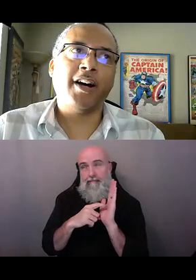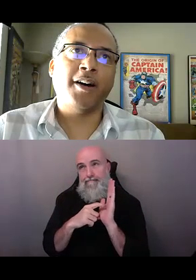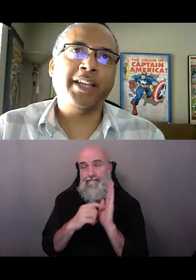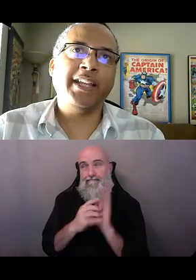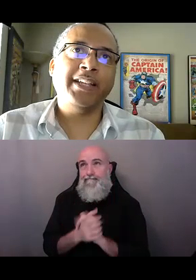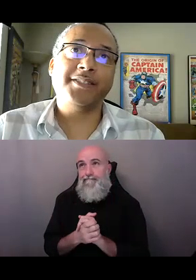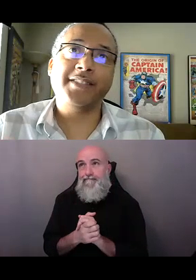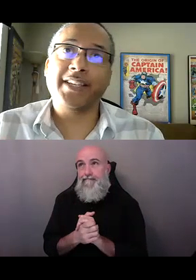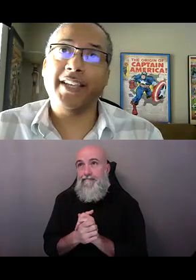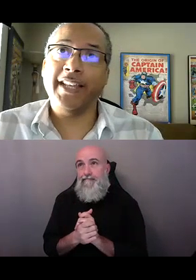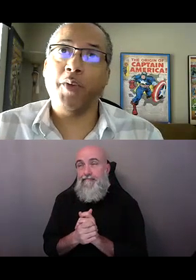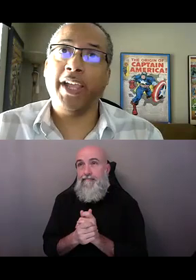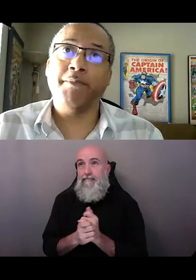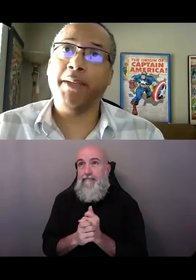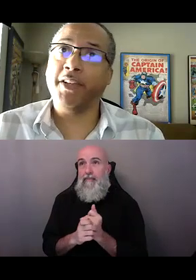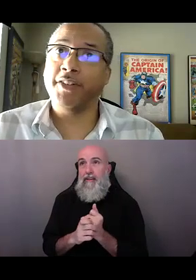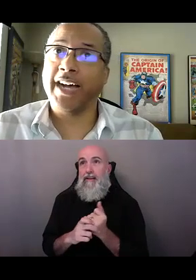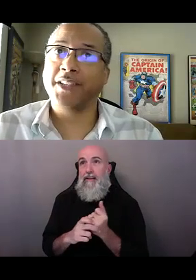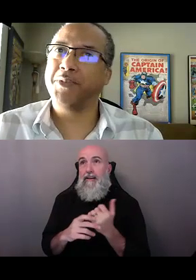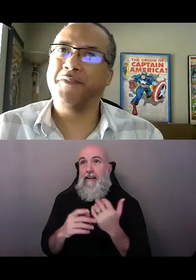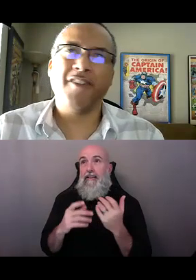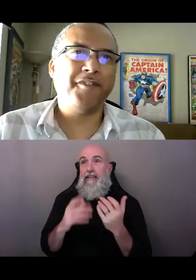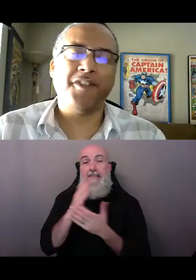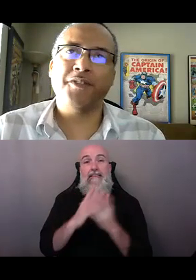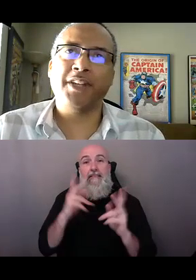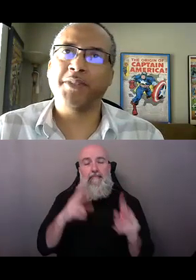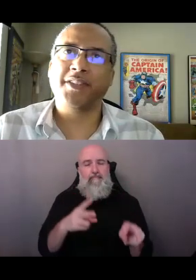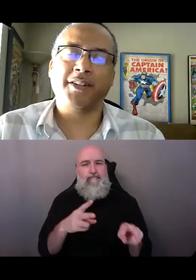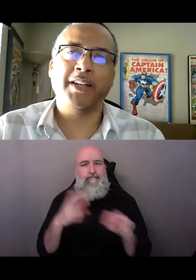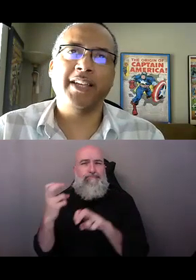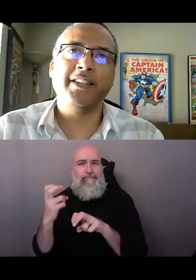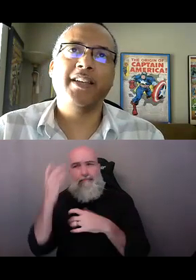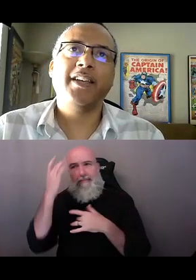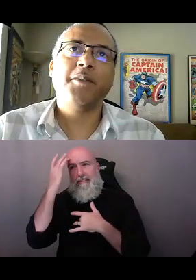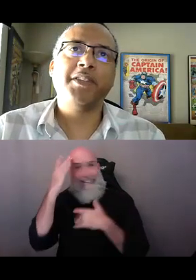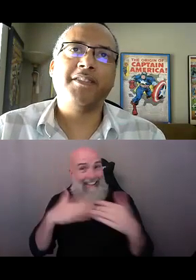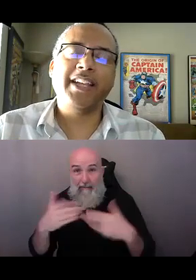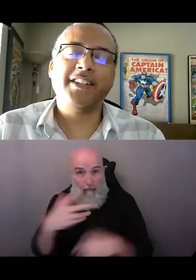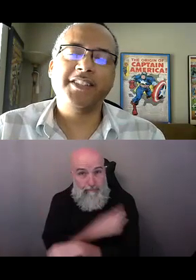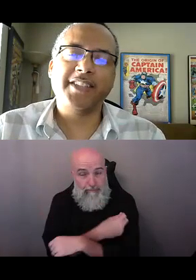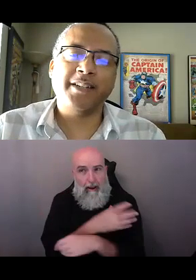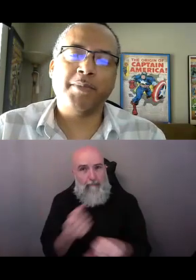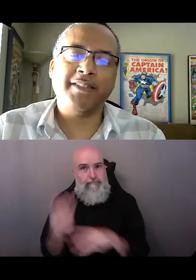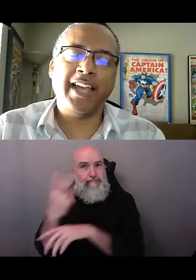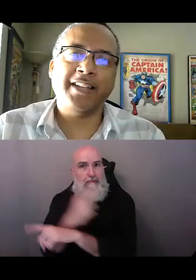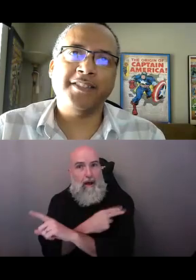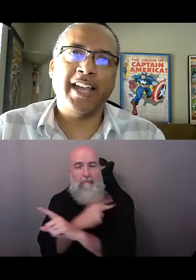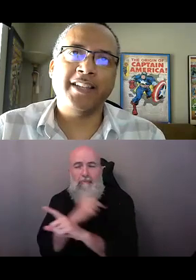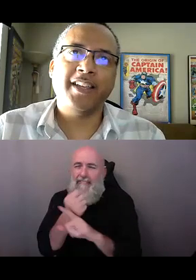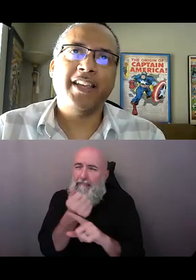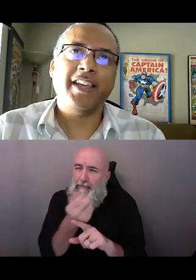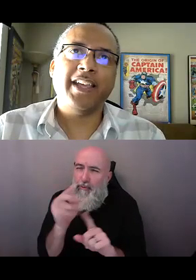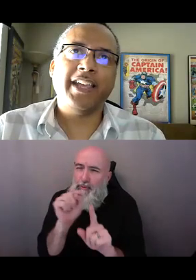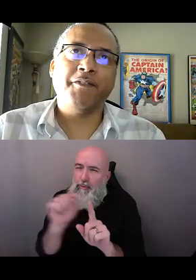are getting sick anyway and maybe going to hospital, very few, and I'm going to talk about that. But the thing to understand about that is